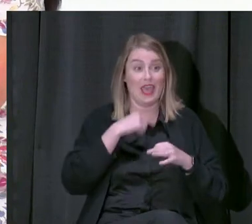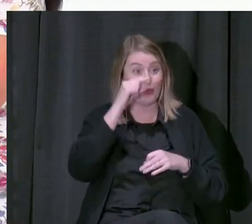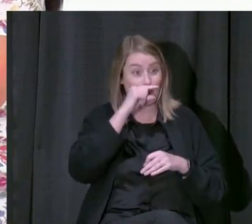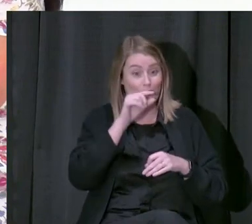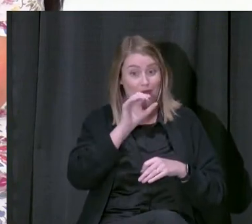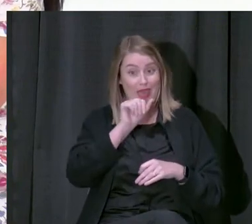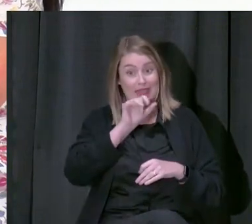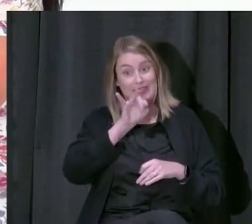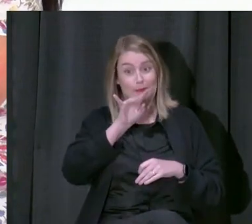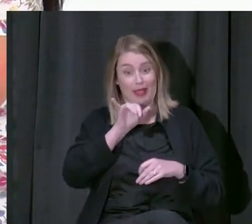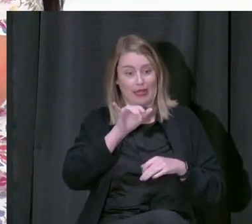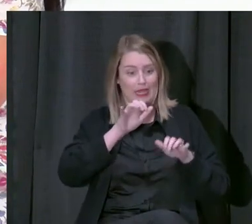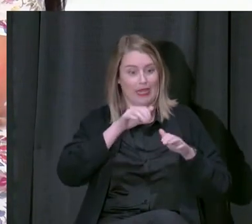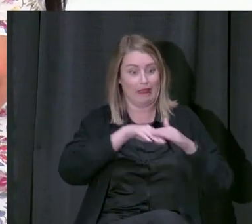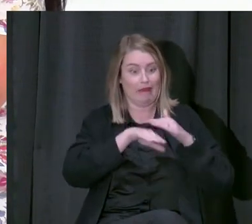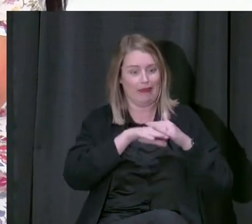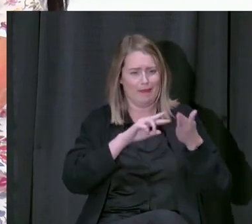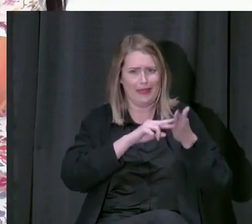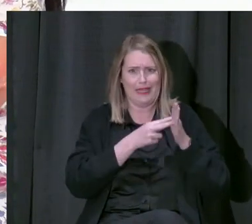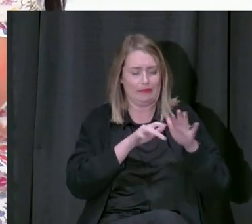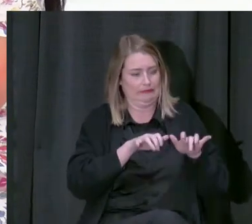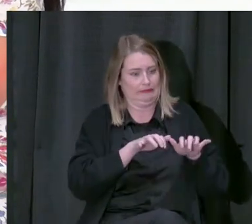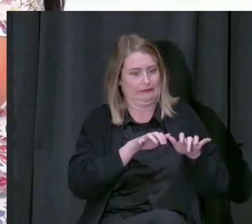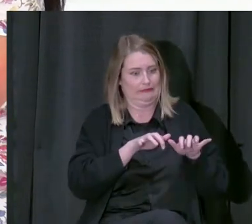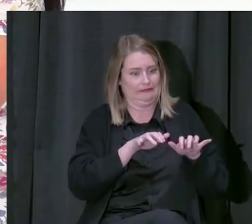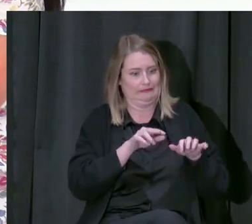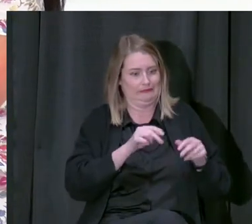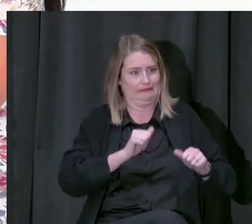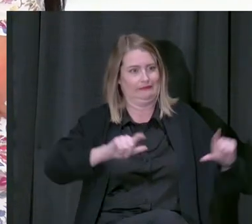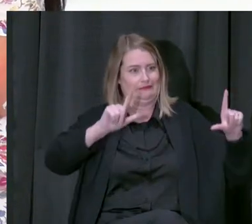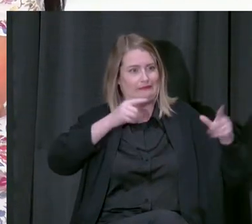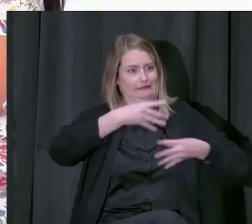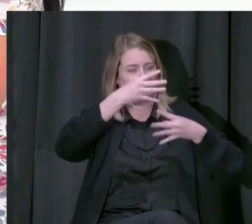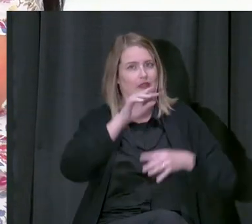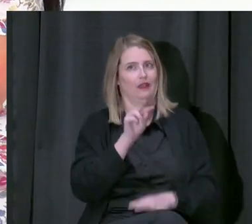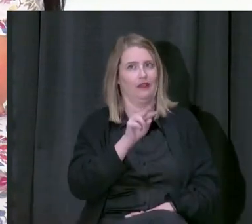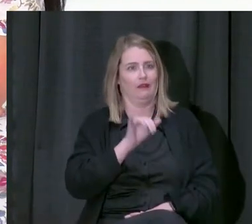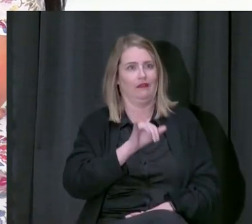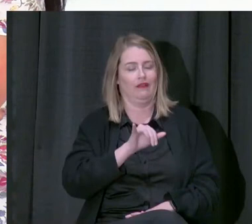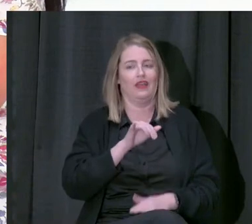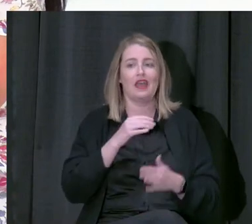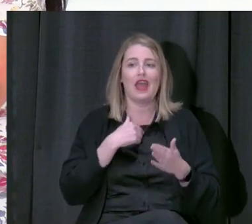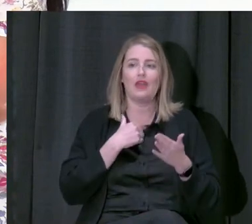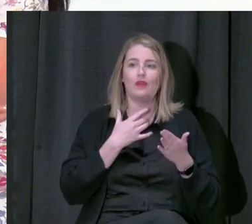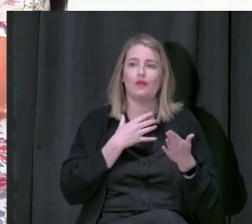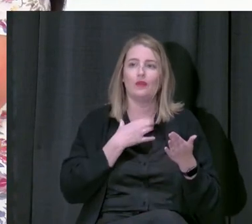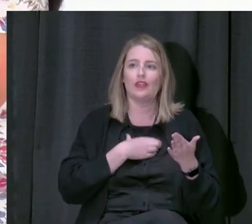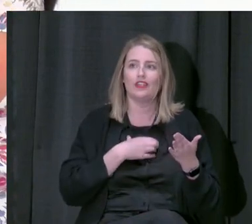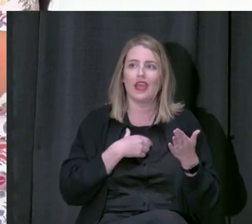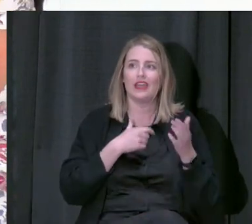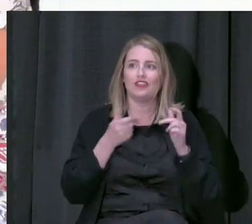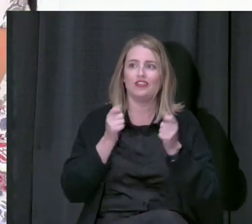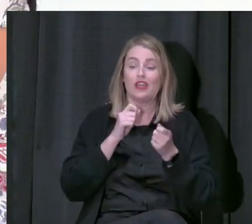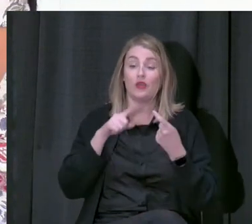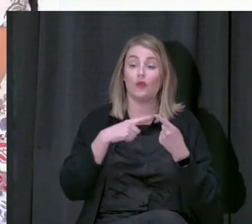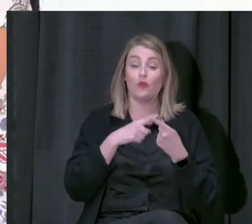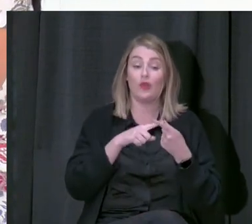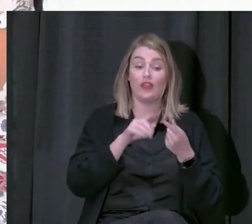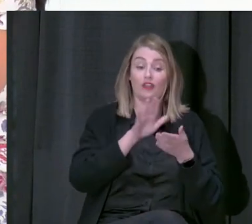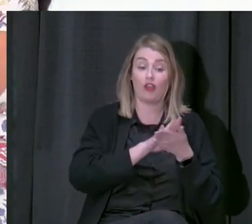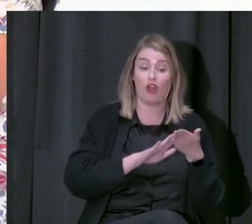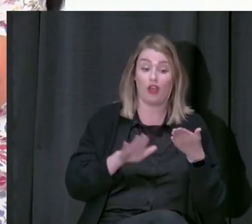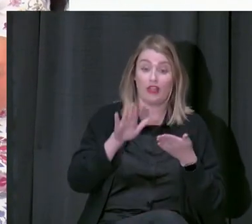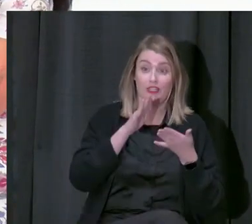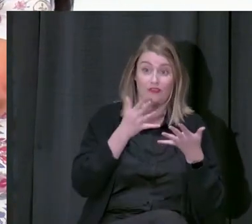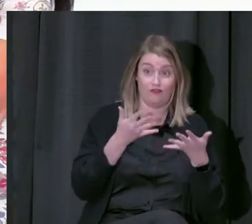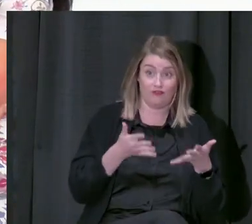accessibility. What I would really like to change is the fact that when I came out of college